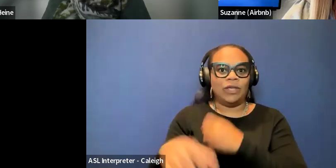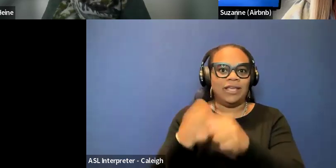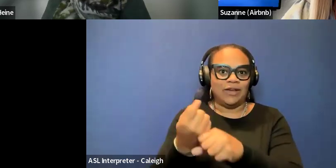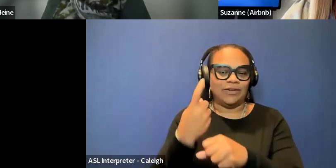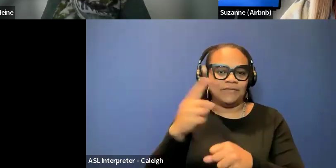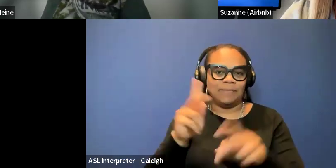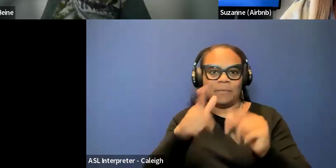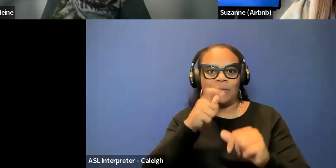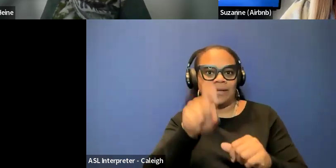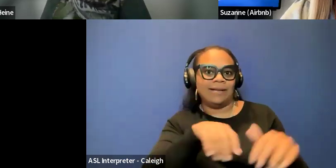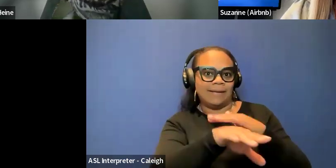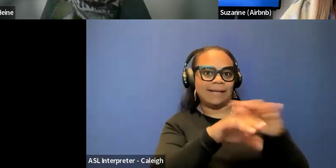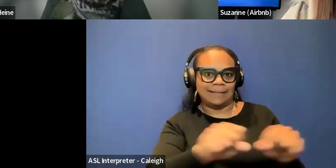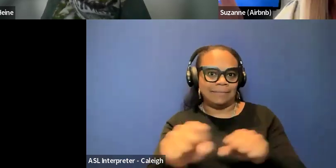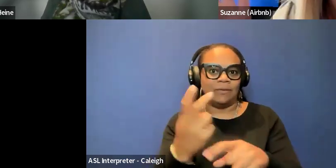use Airbnb.